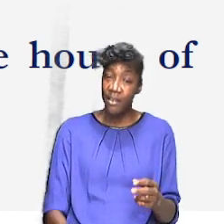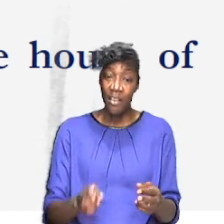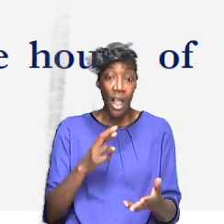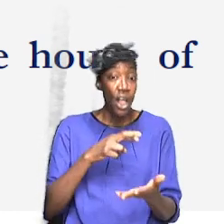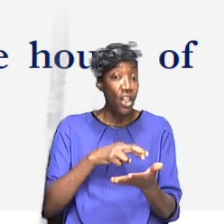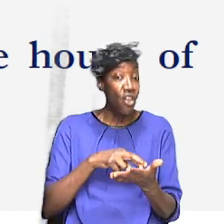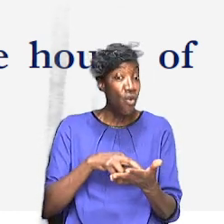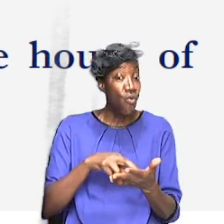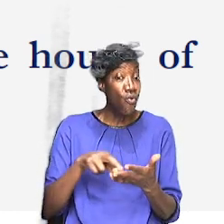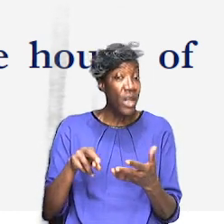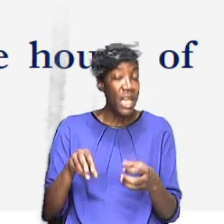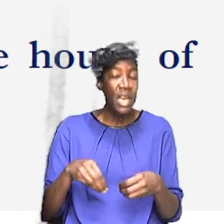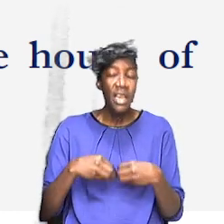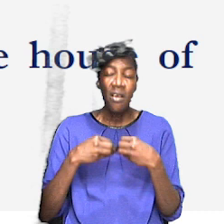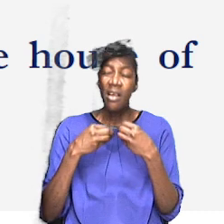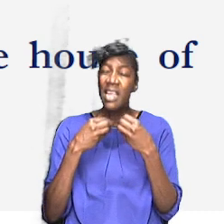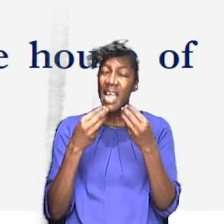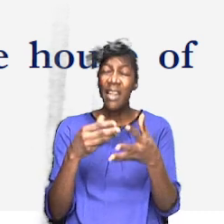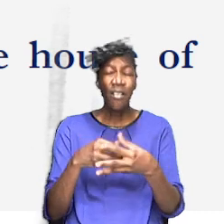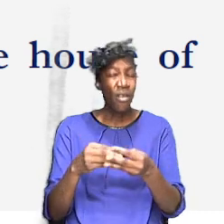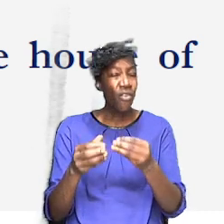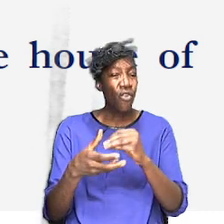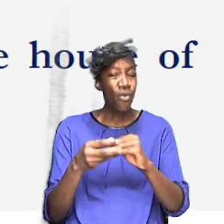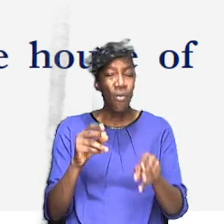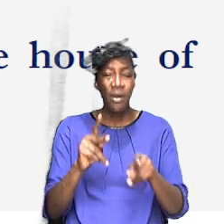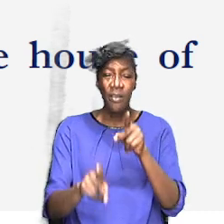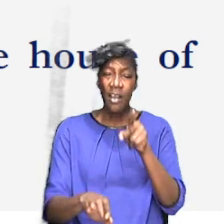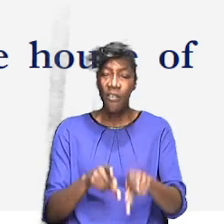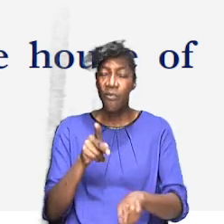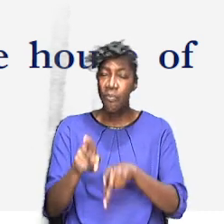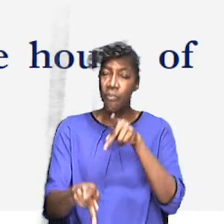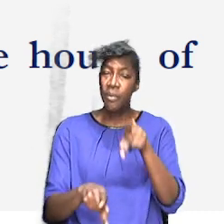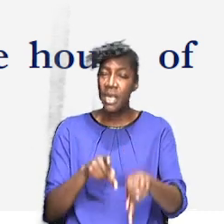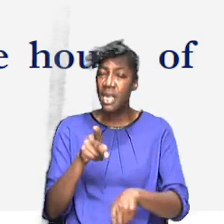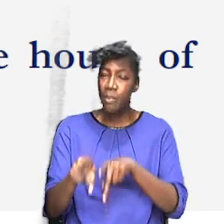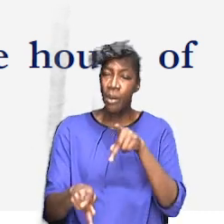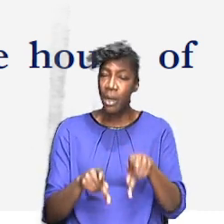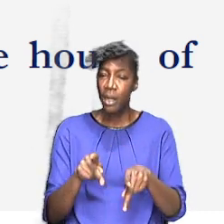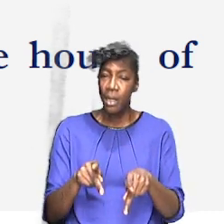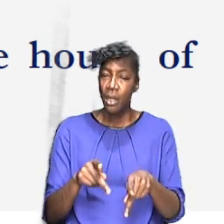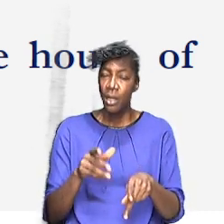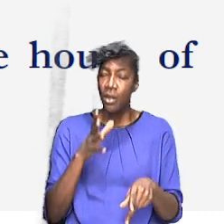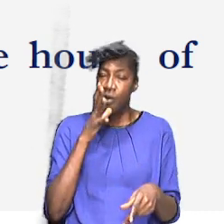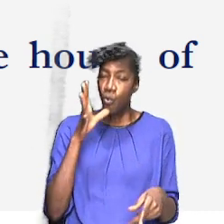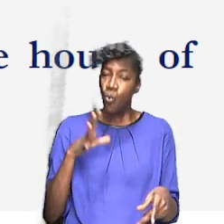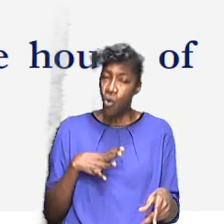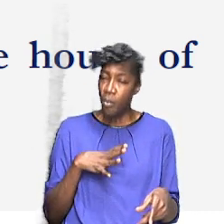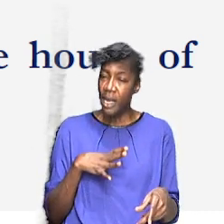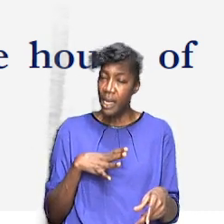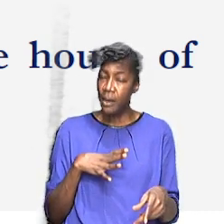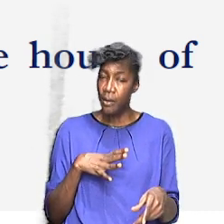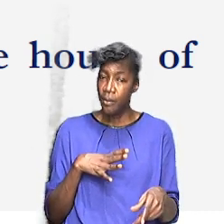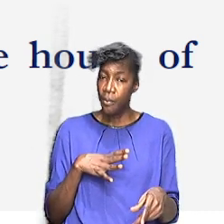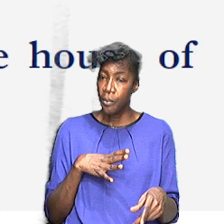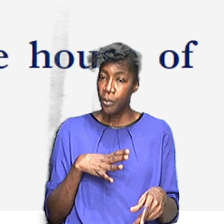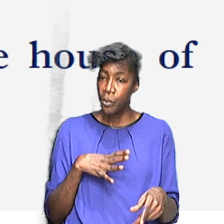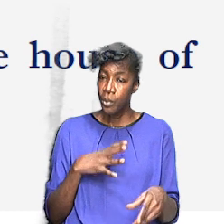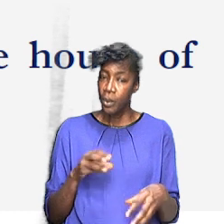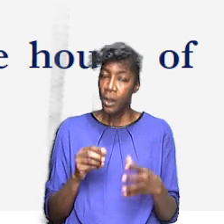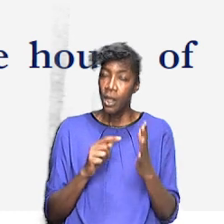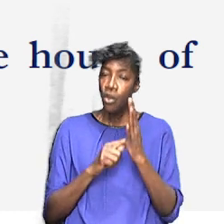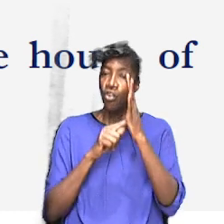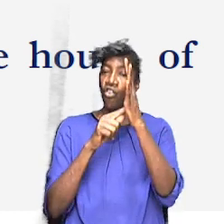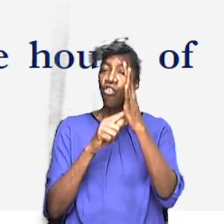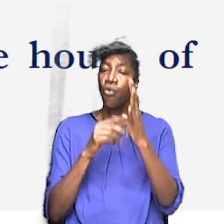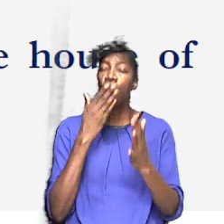gives you stories of people who, famous rabbis, who women would normally, in showing gratitude to the